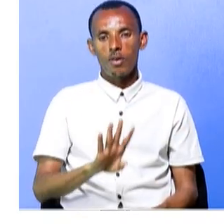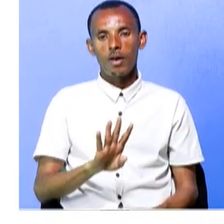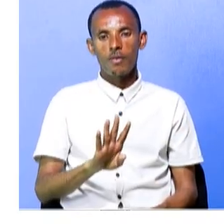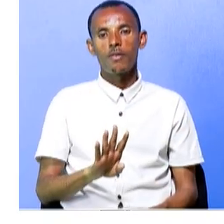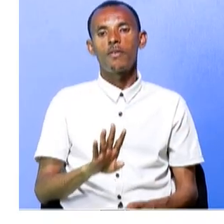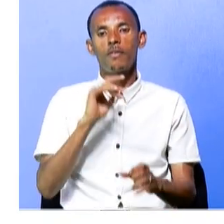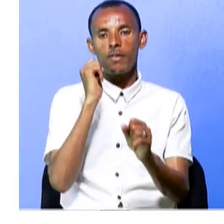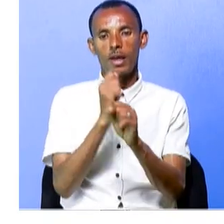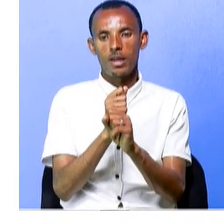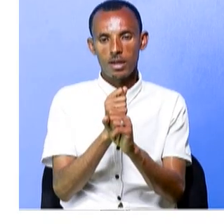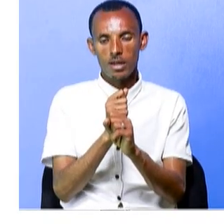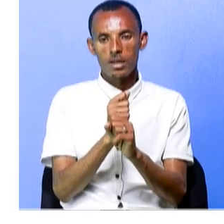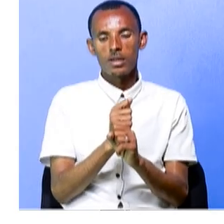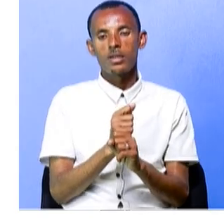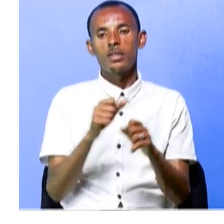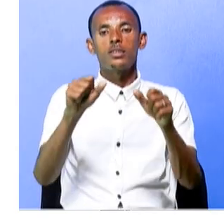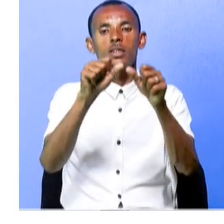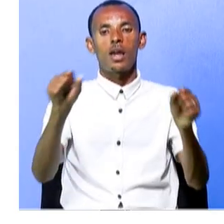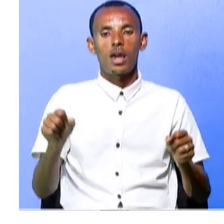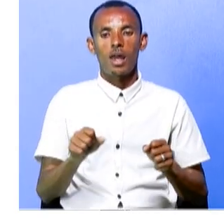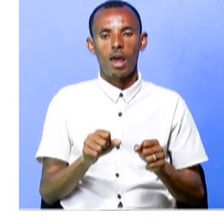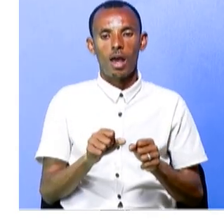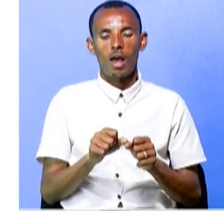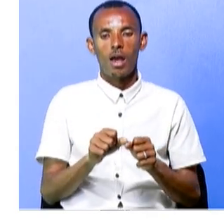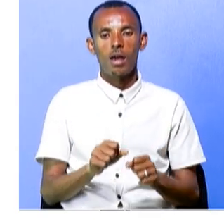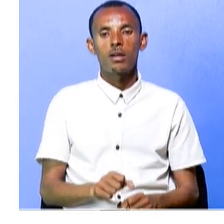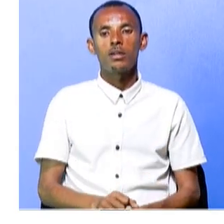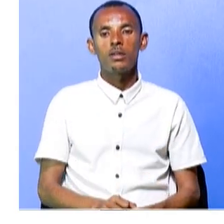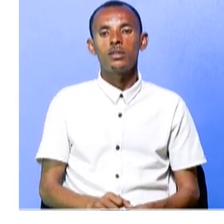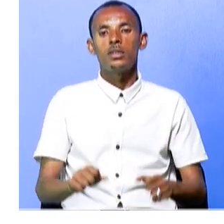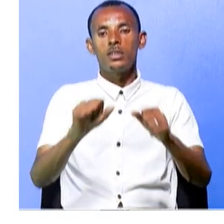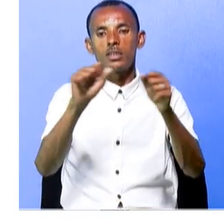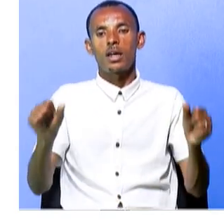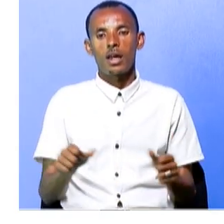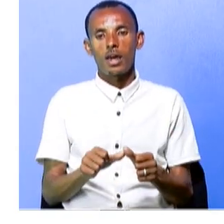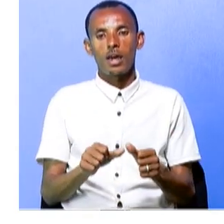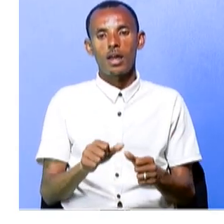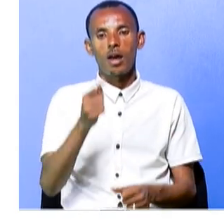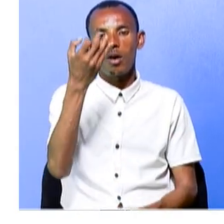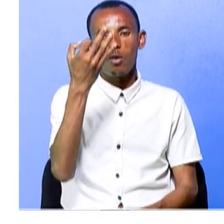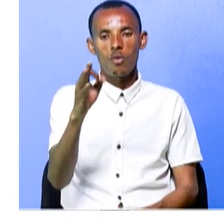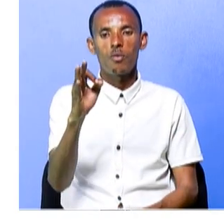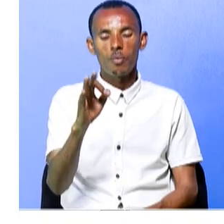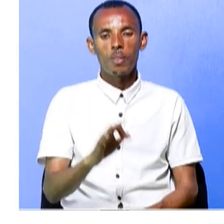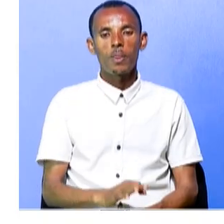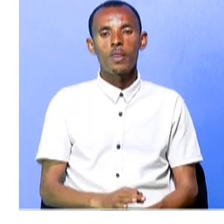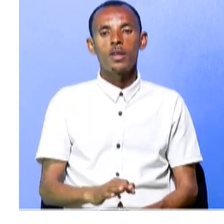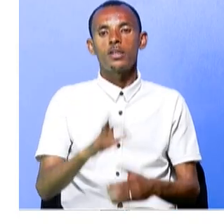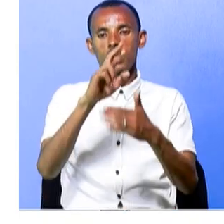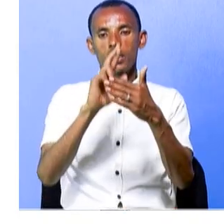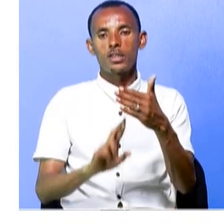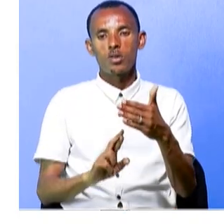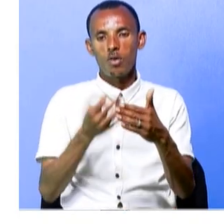area of, find the ratio of the area of, the ratio